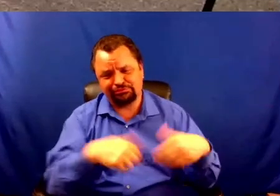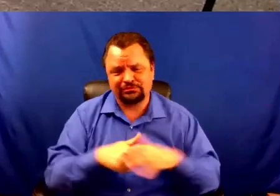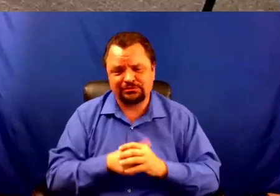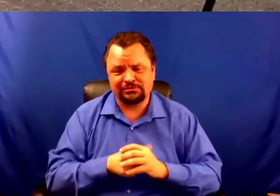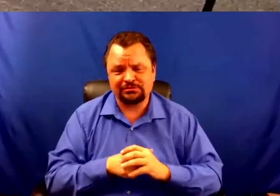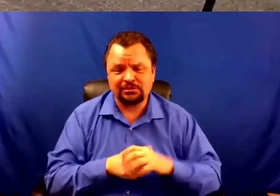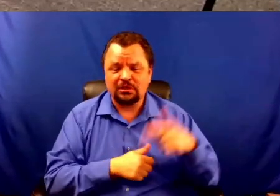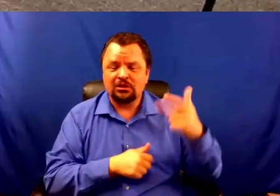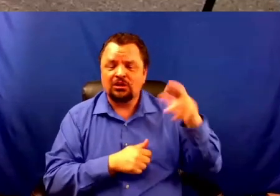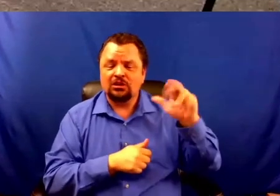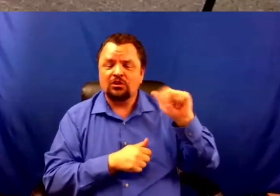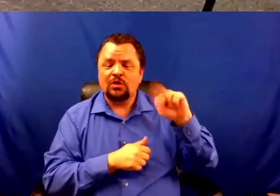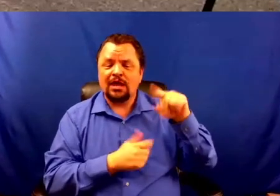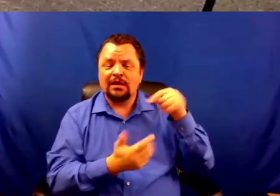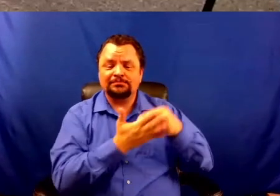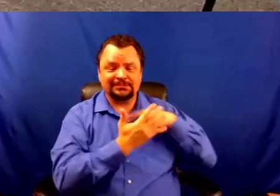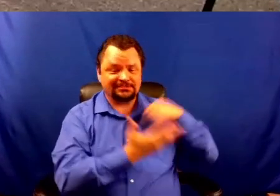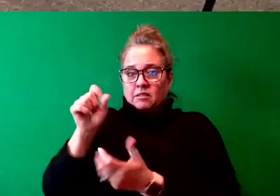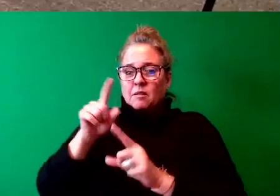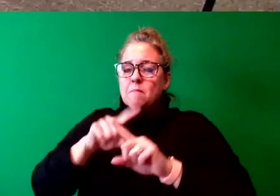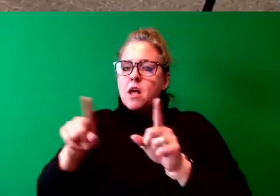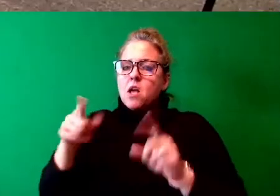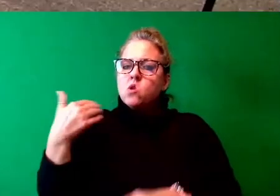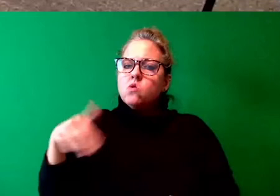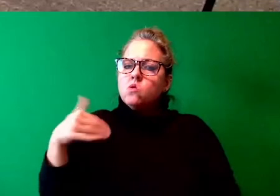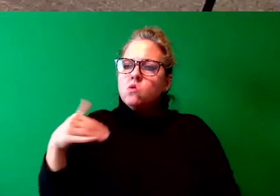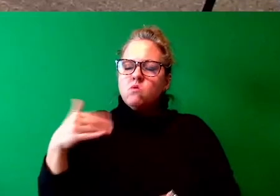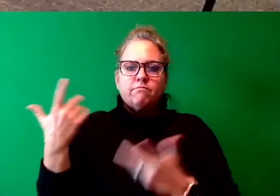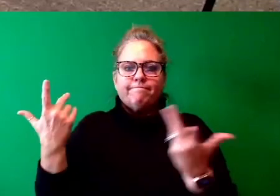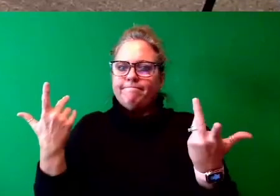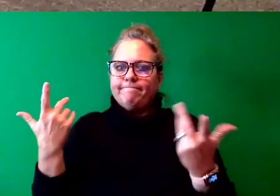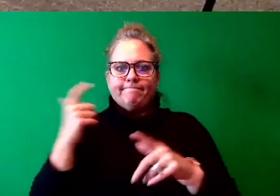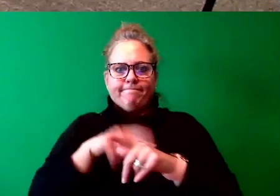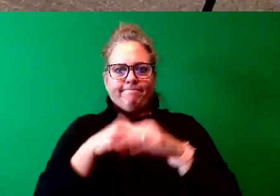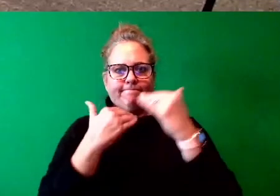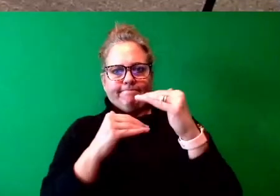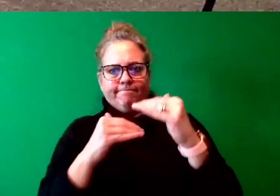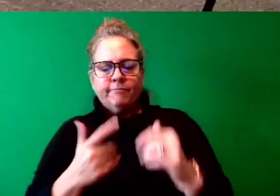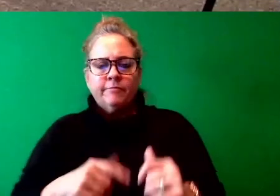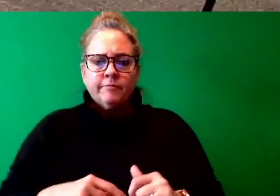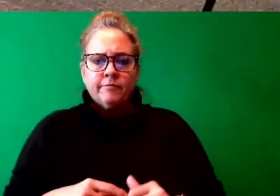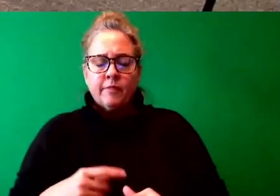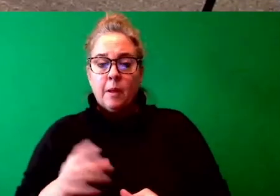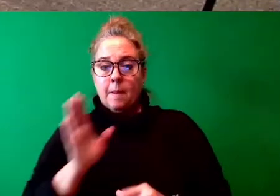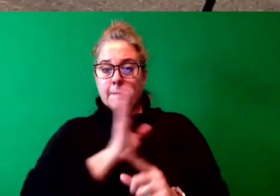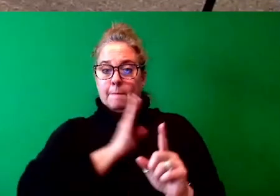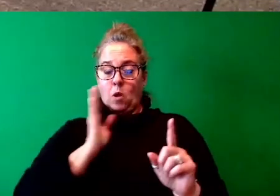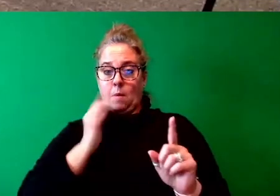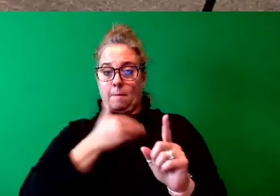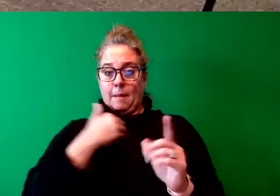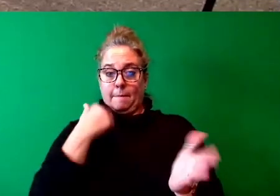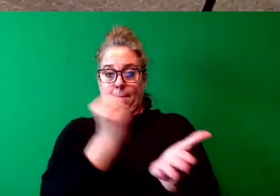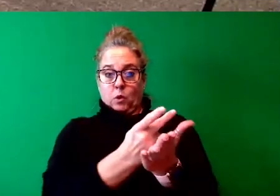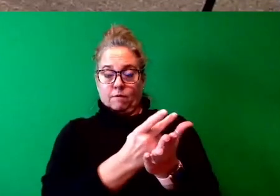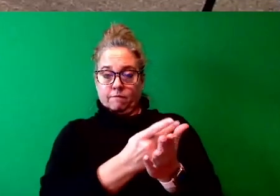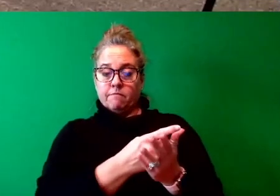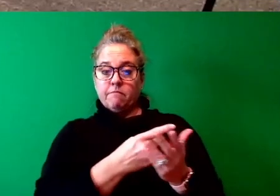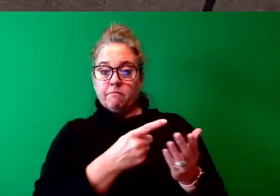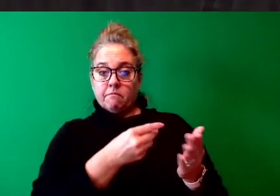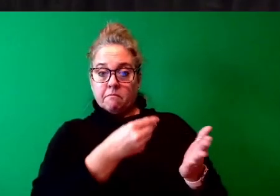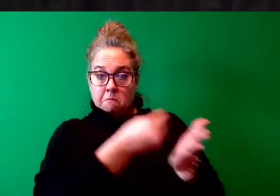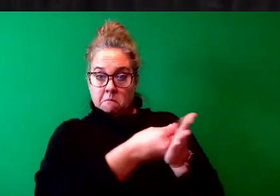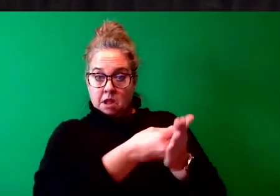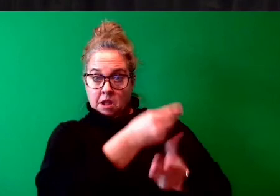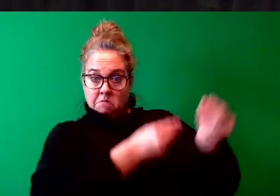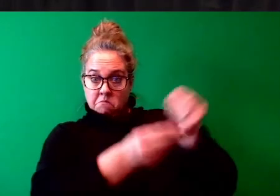limited. So that's, I think, an Okay. important piece. Well, board members, yes, approval of the budget is one of the key tasks that